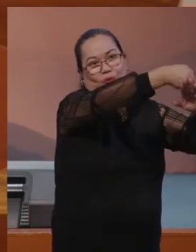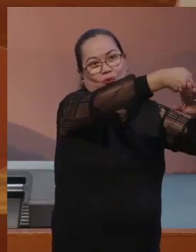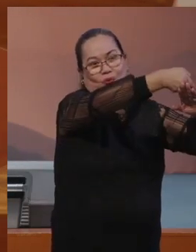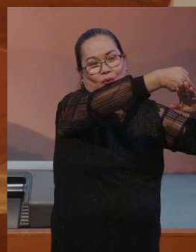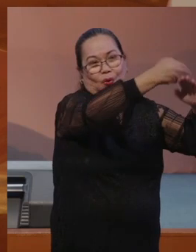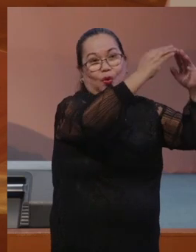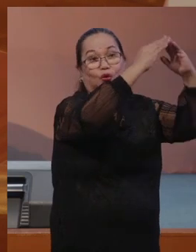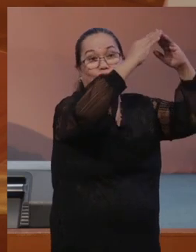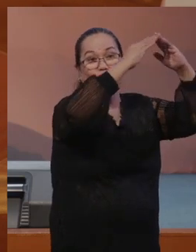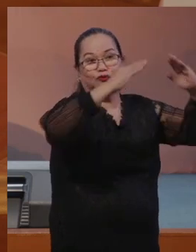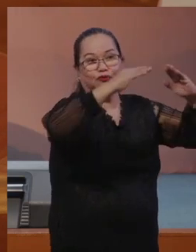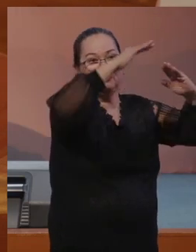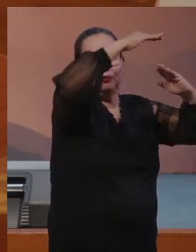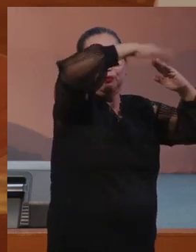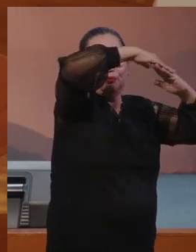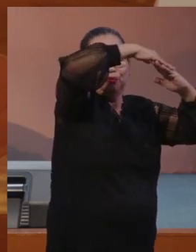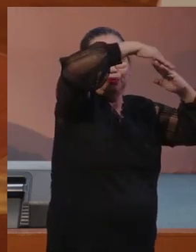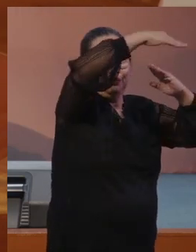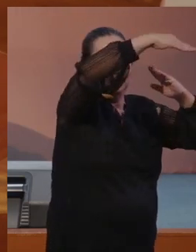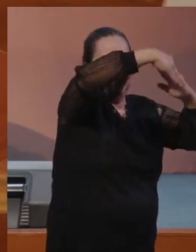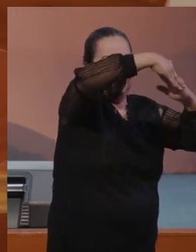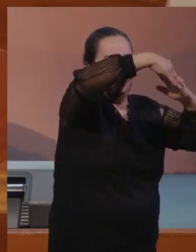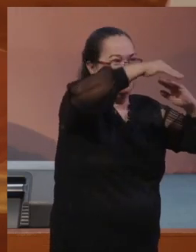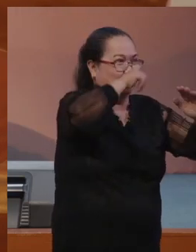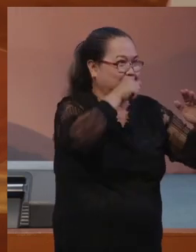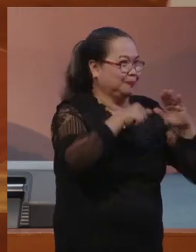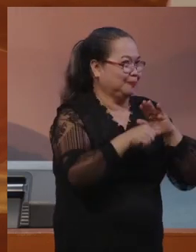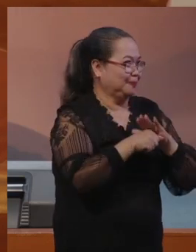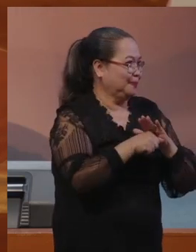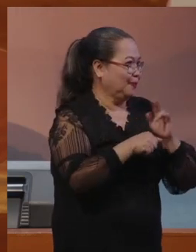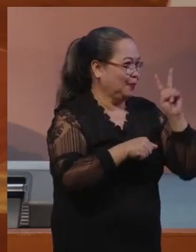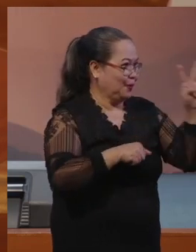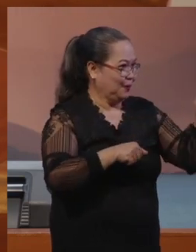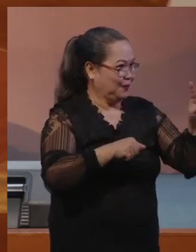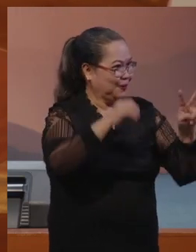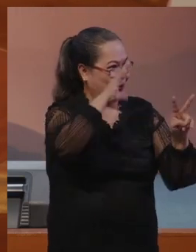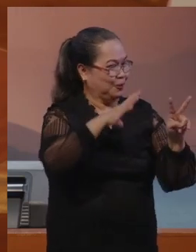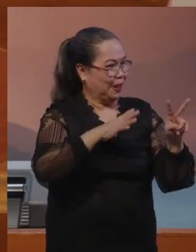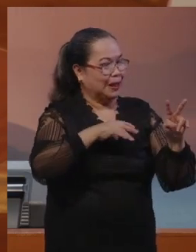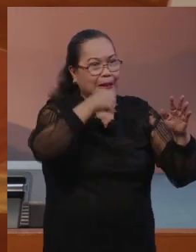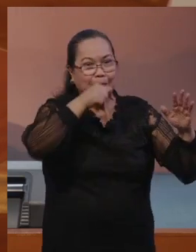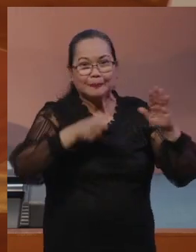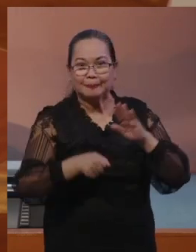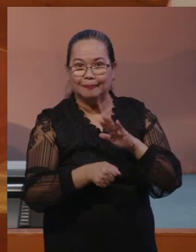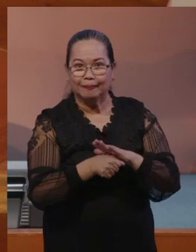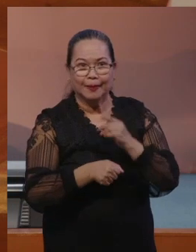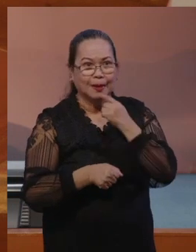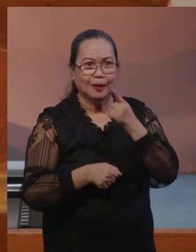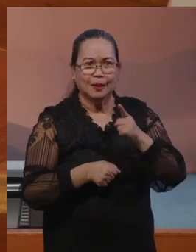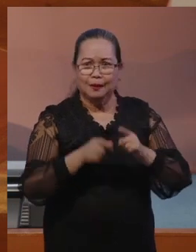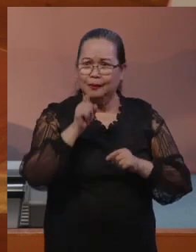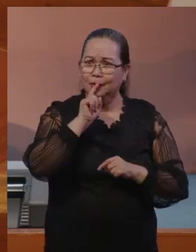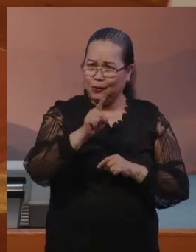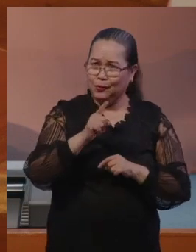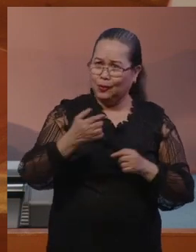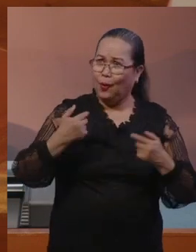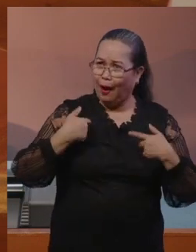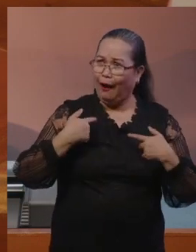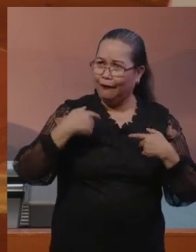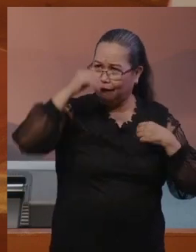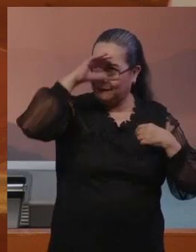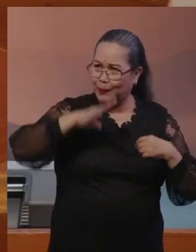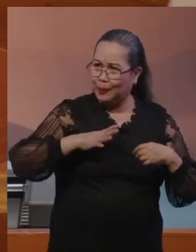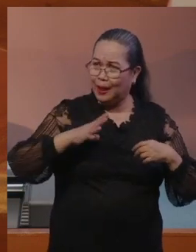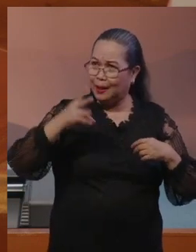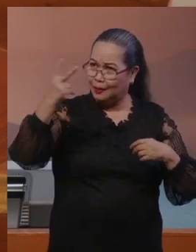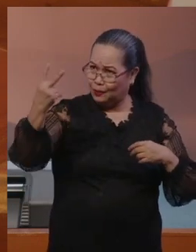ng bahay niya. But the woman had taken the two men and hidden them. And she said, "True, the men